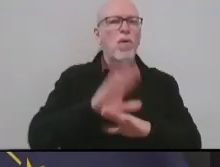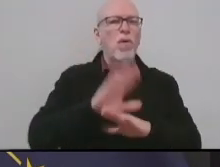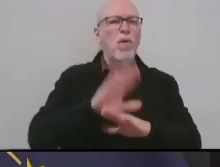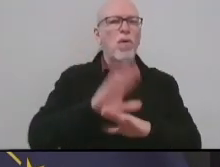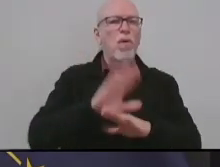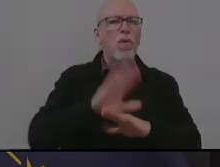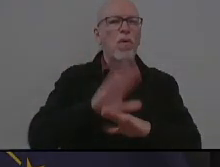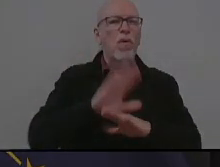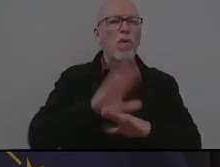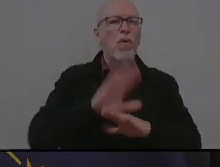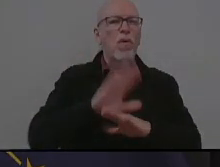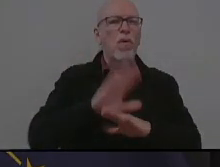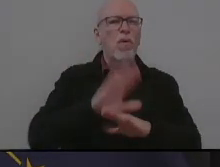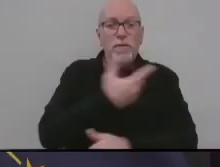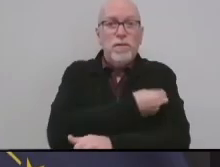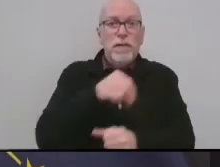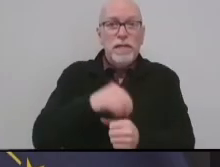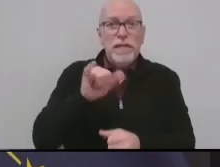only.